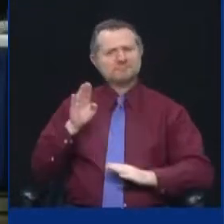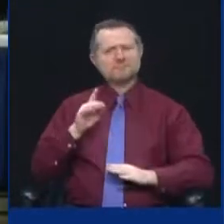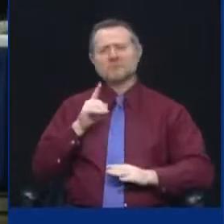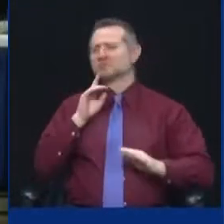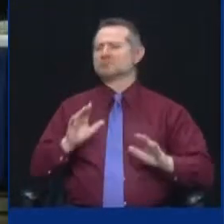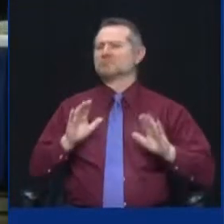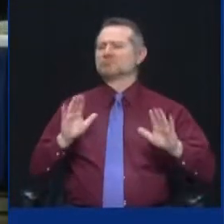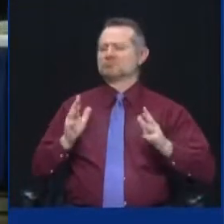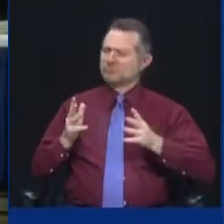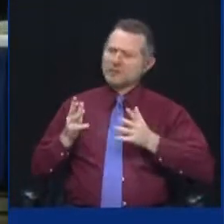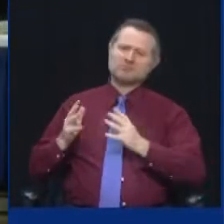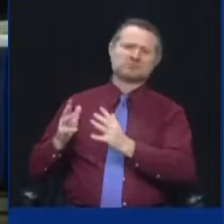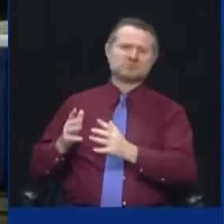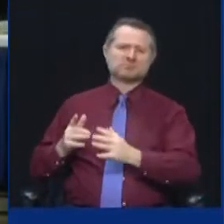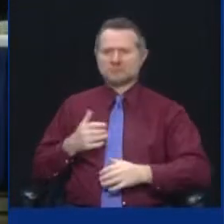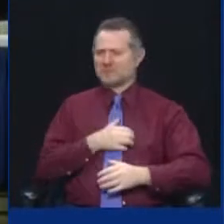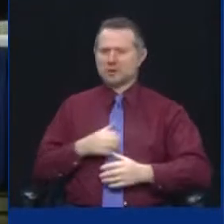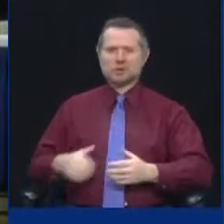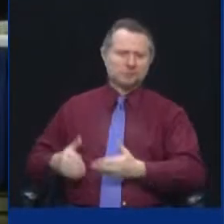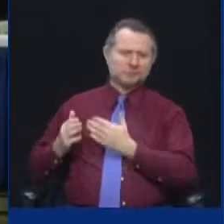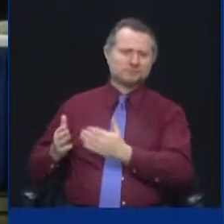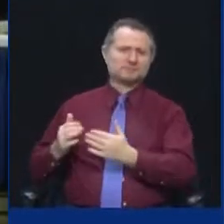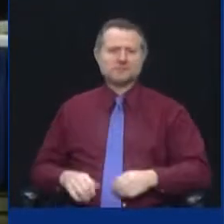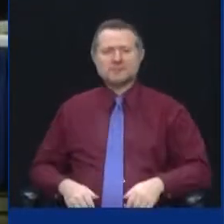round of applause.